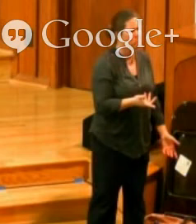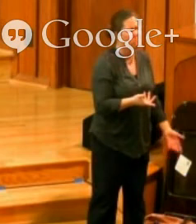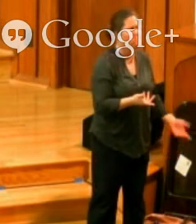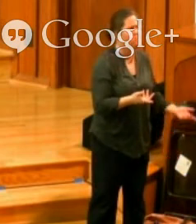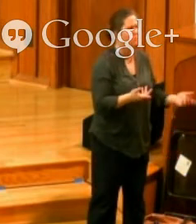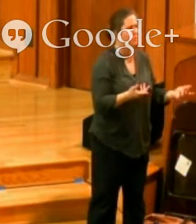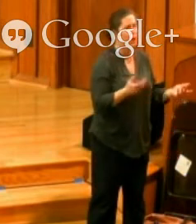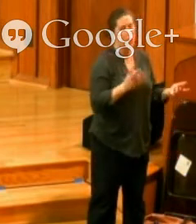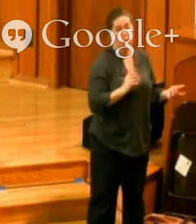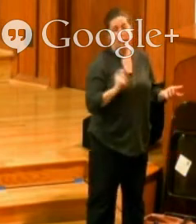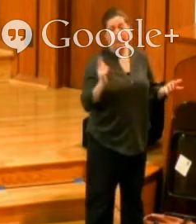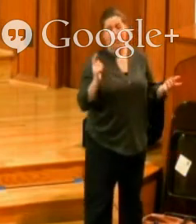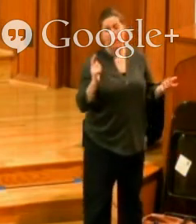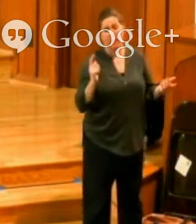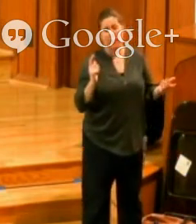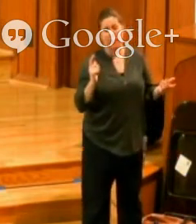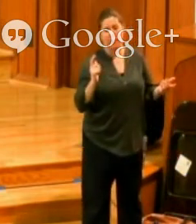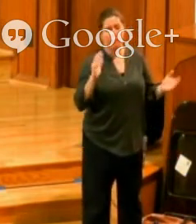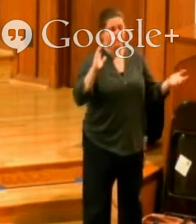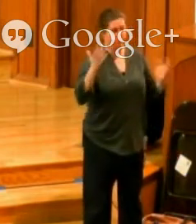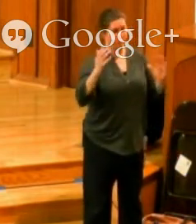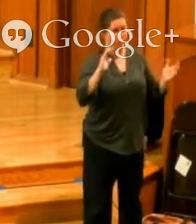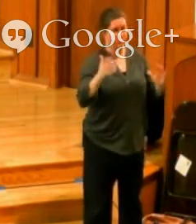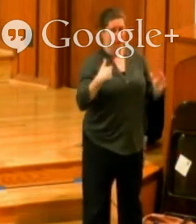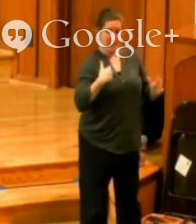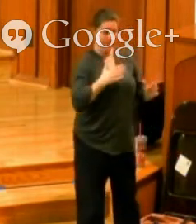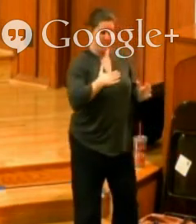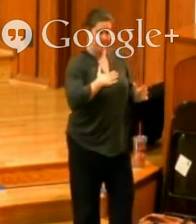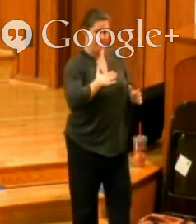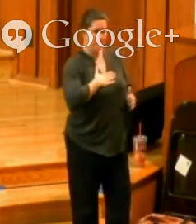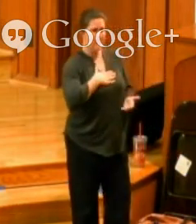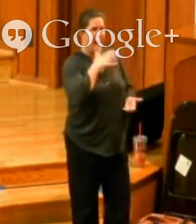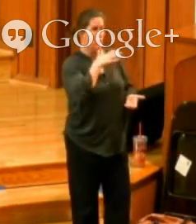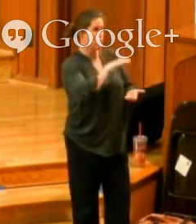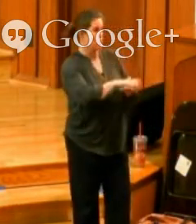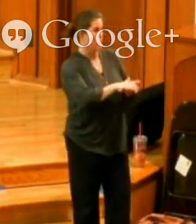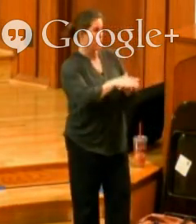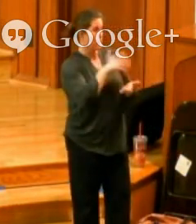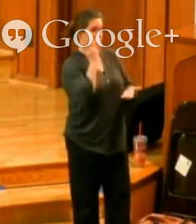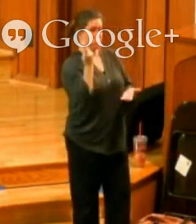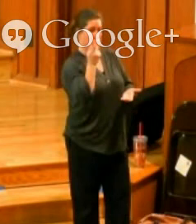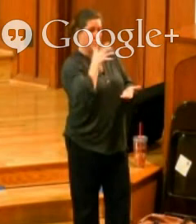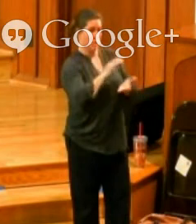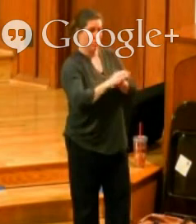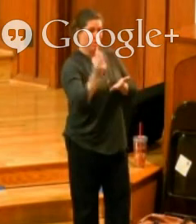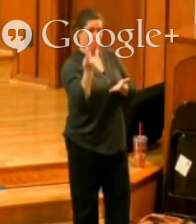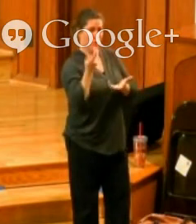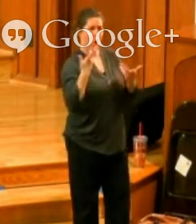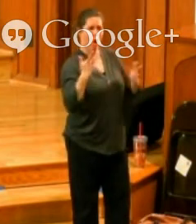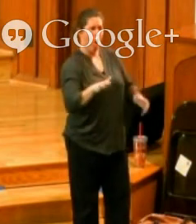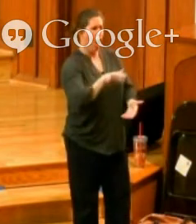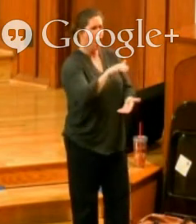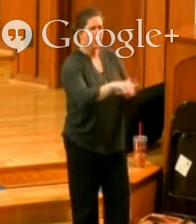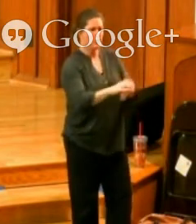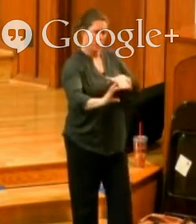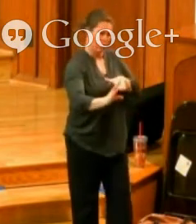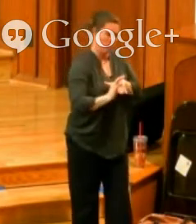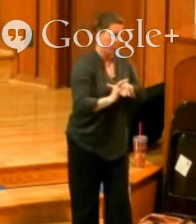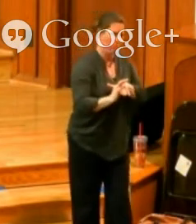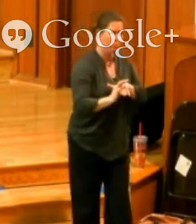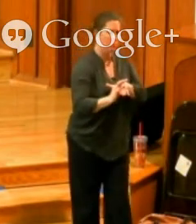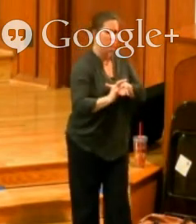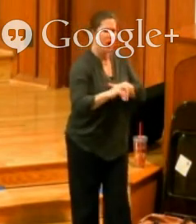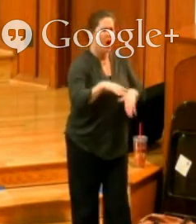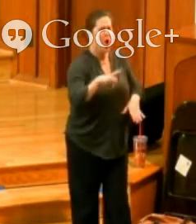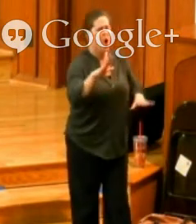saying, well, there's nothing I can do to demonstrate my love for my wife. We're already married, so I don't have to tell her she's beautiful. And I don't have to